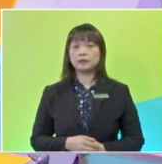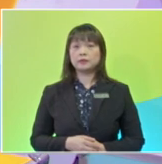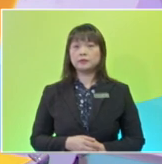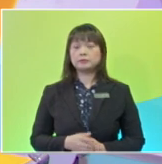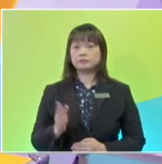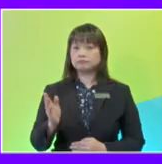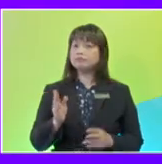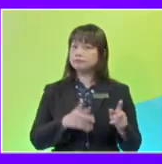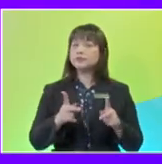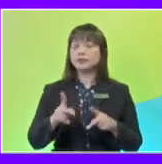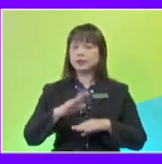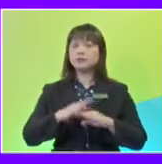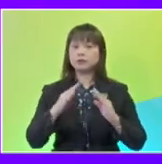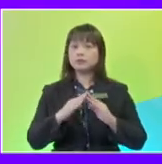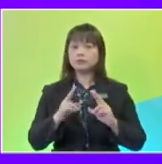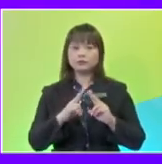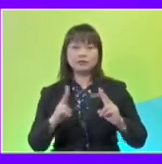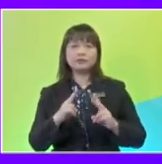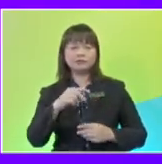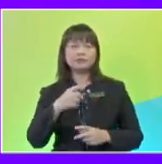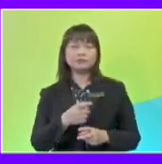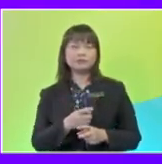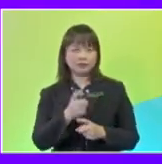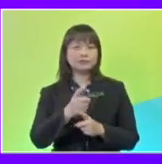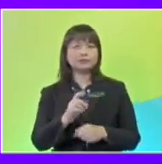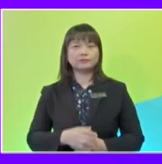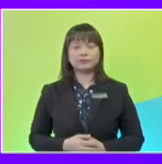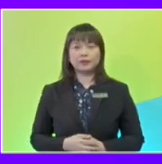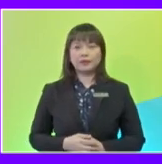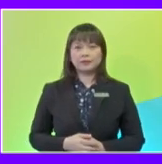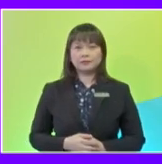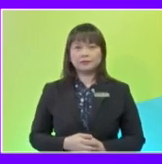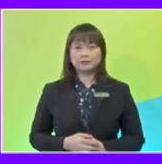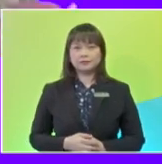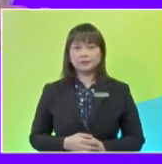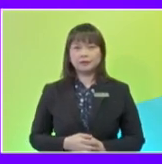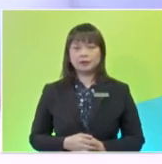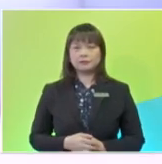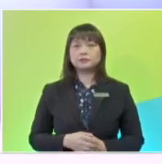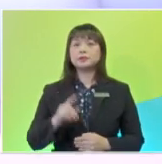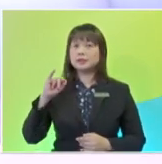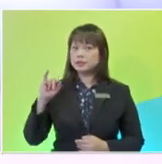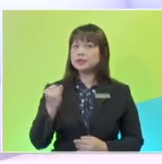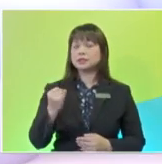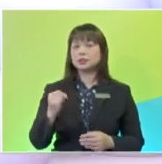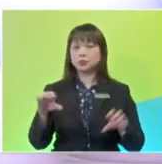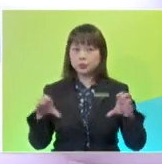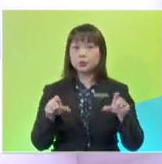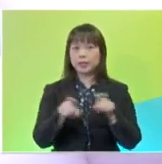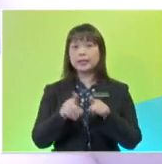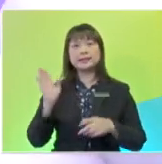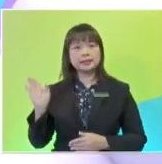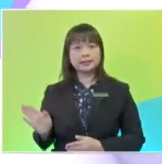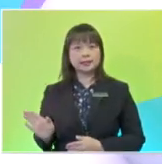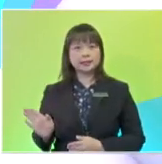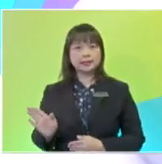it's going to be very fun as well. So, correct, just, right? just like that. Just move it. Okay, can put it up.